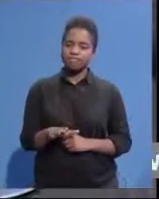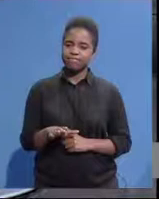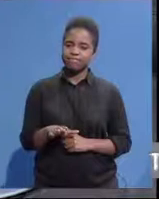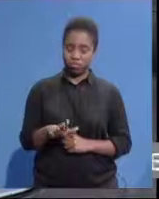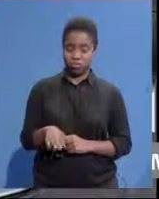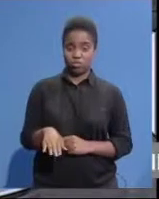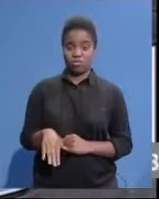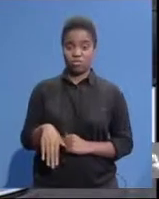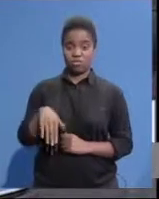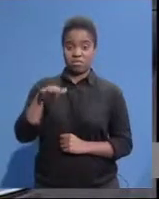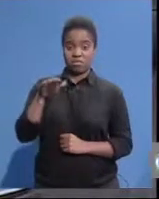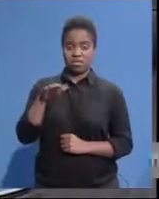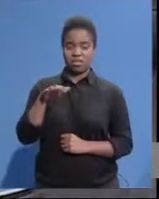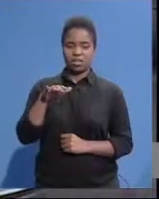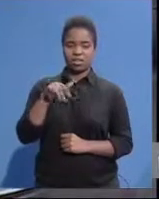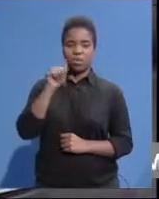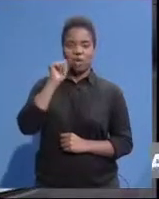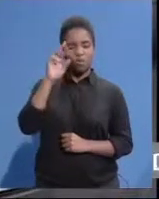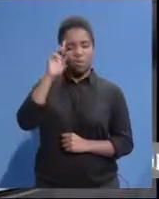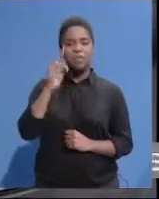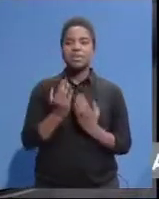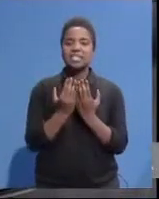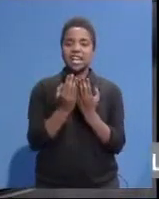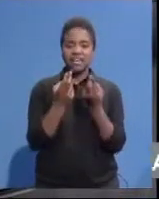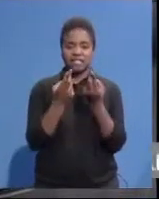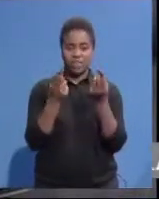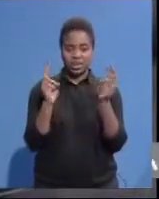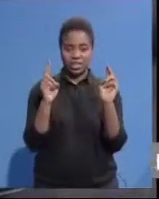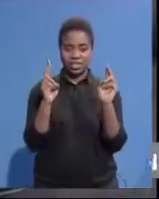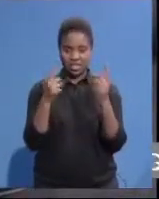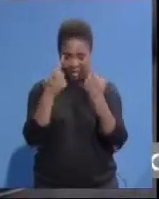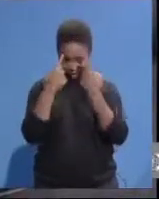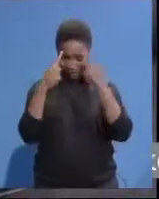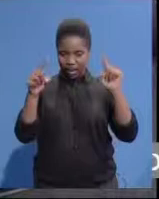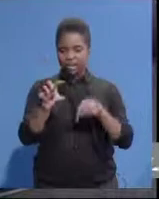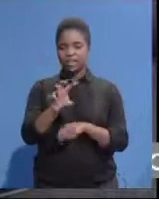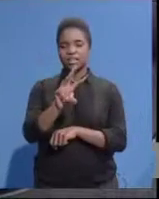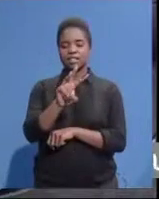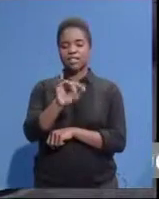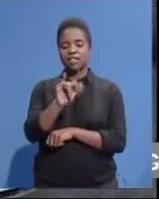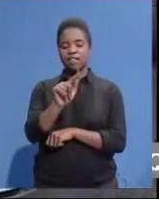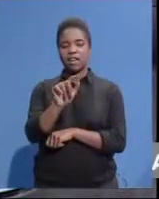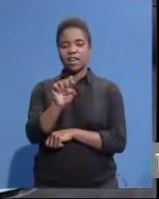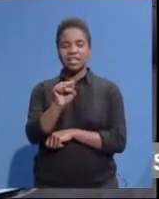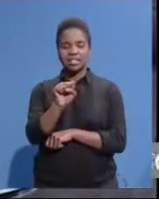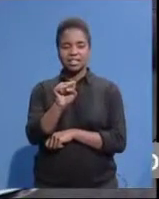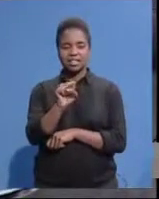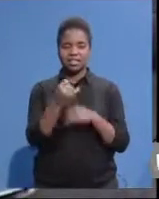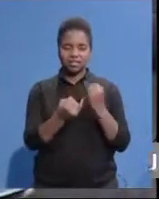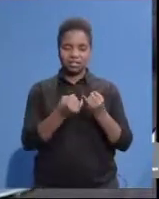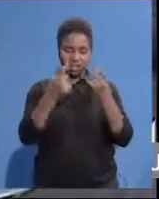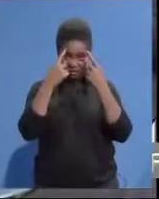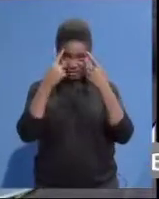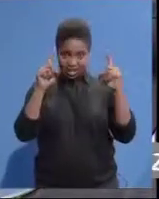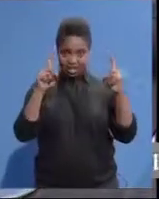was at varsity and I was at Vets, and I was already old, but he always thought I was 14